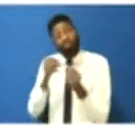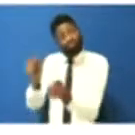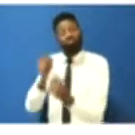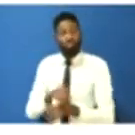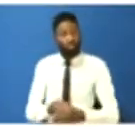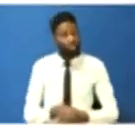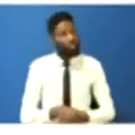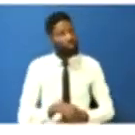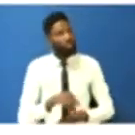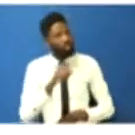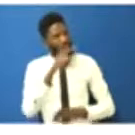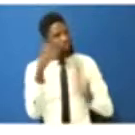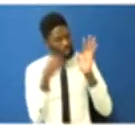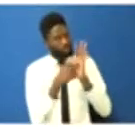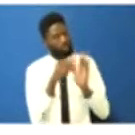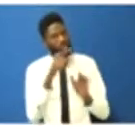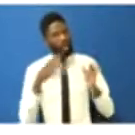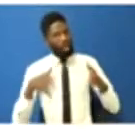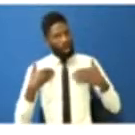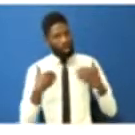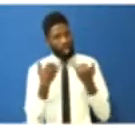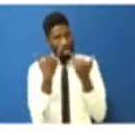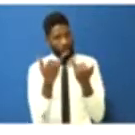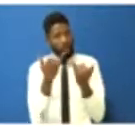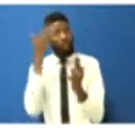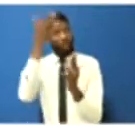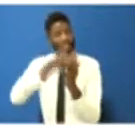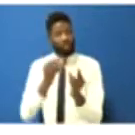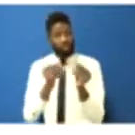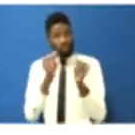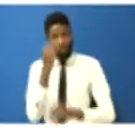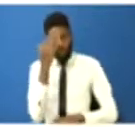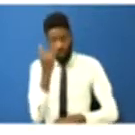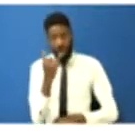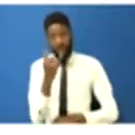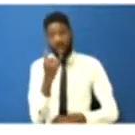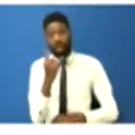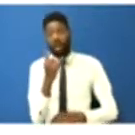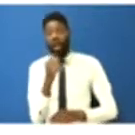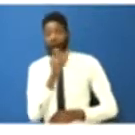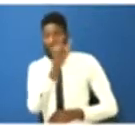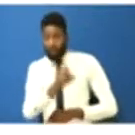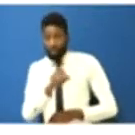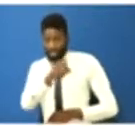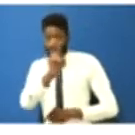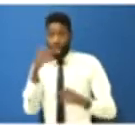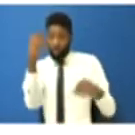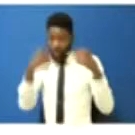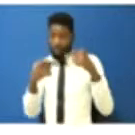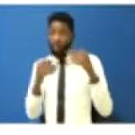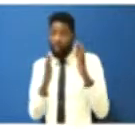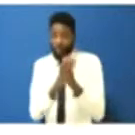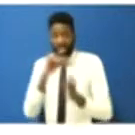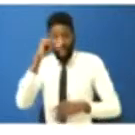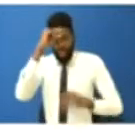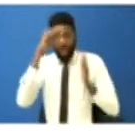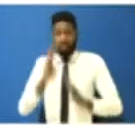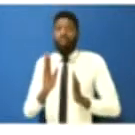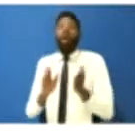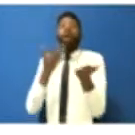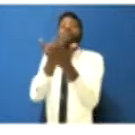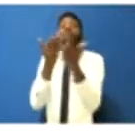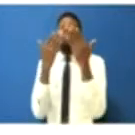all right on that point i think you you'll be happy with this intervention because uh your competitor for the governor's seat has